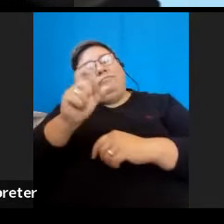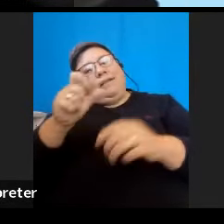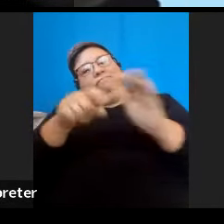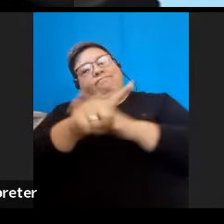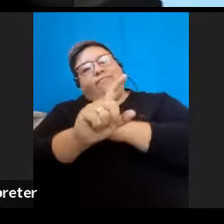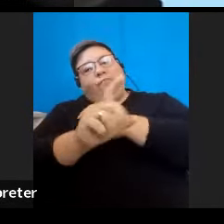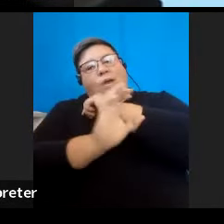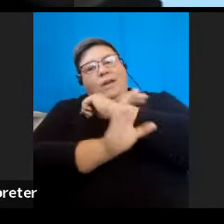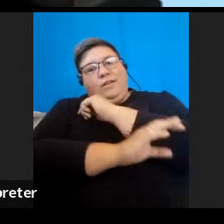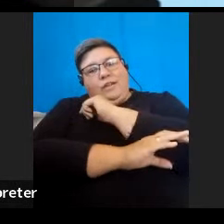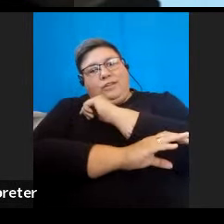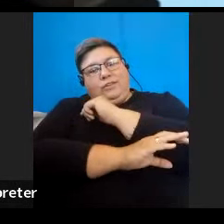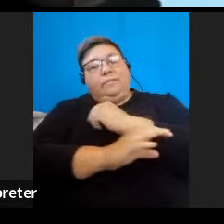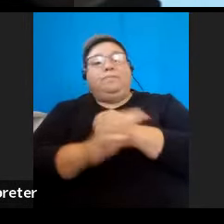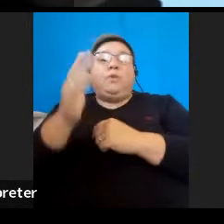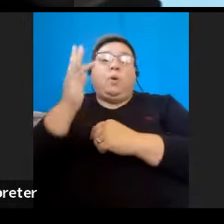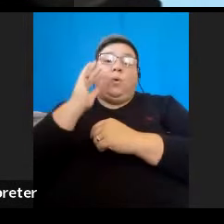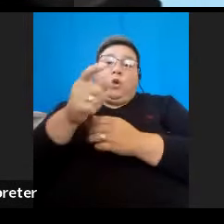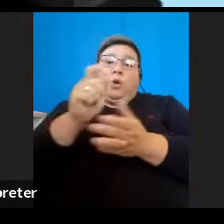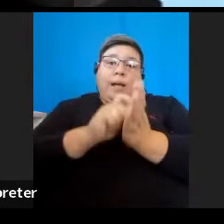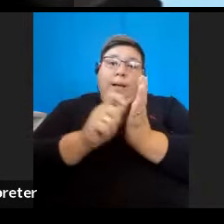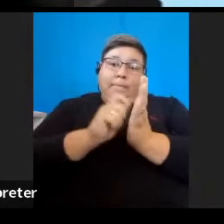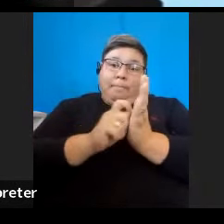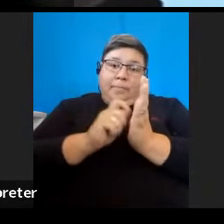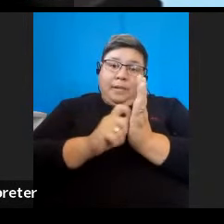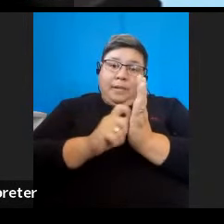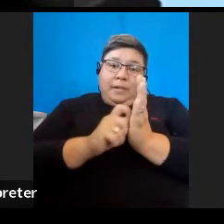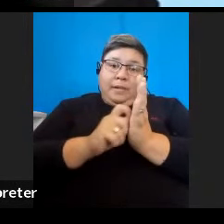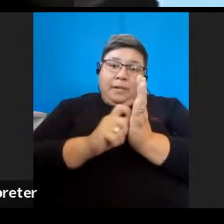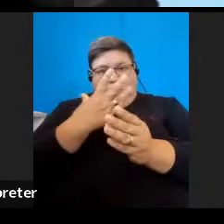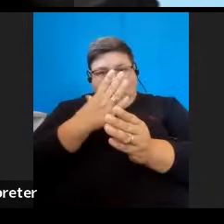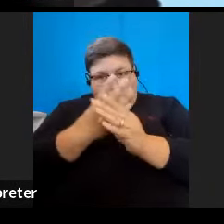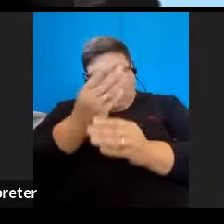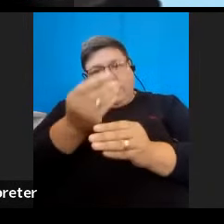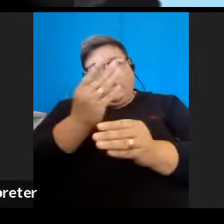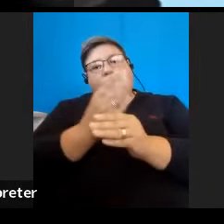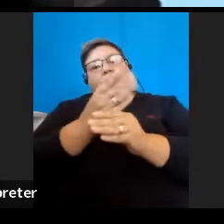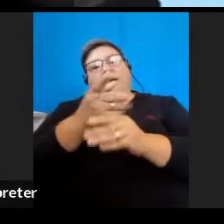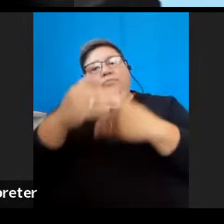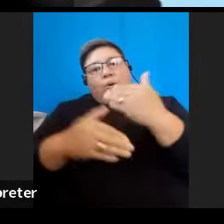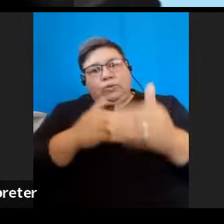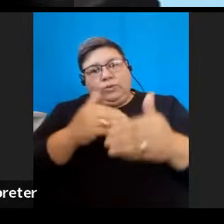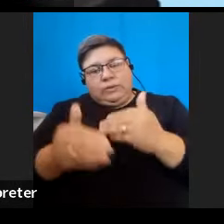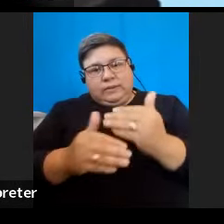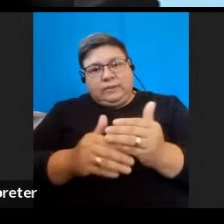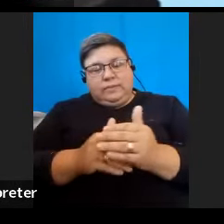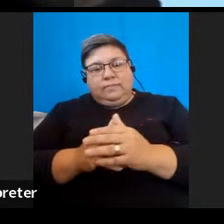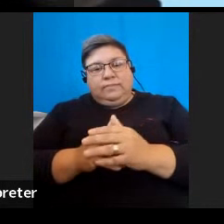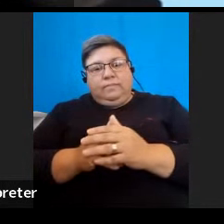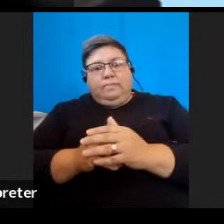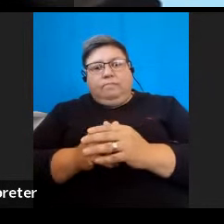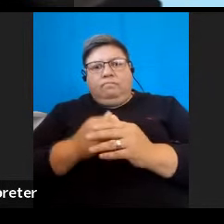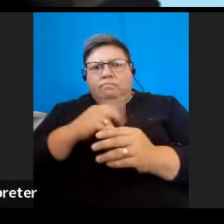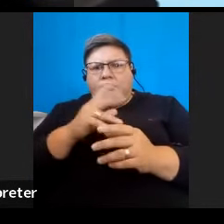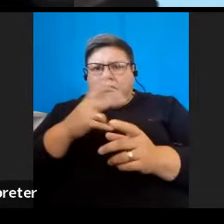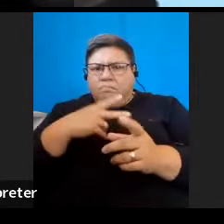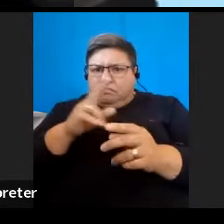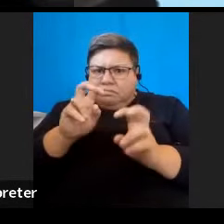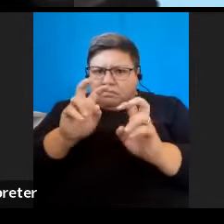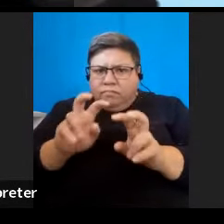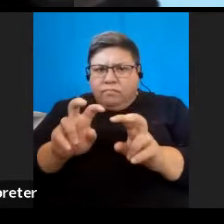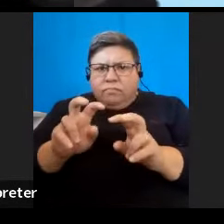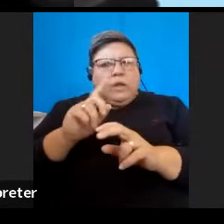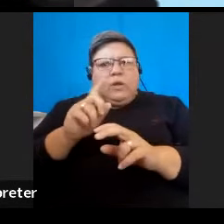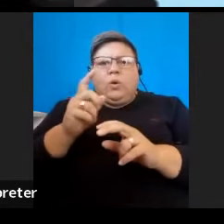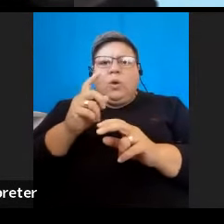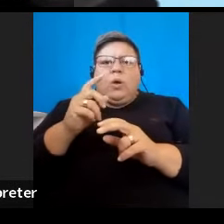so that when you apply, we go through that process together. And if we find that indeed there aren't many